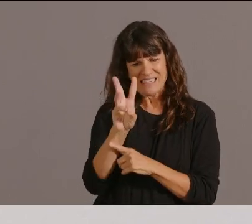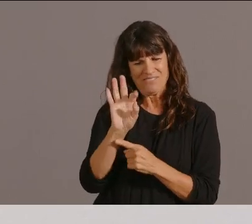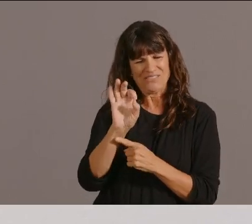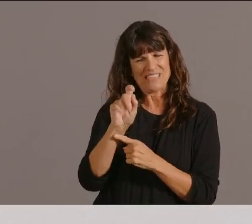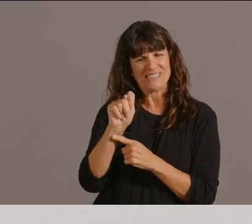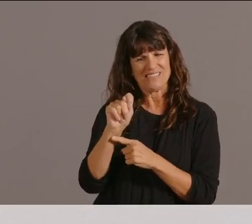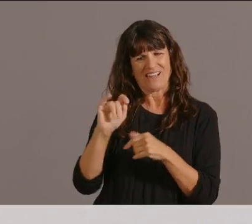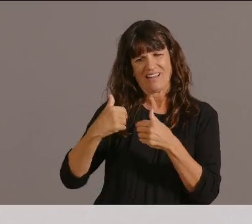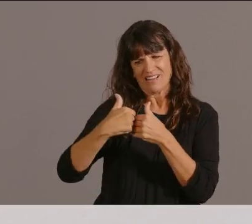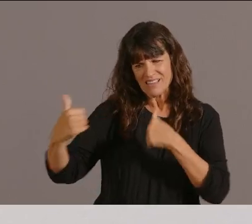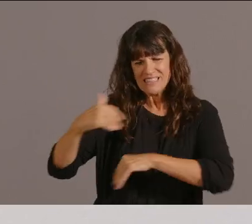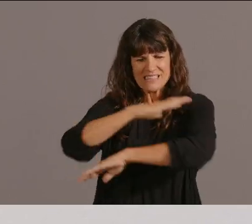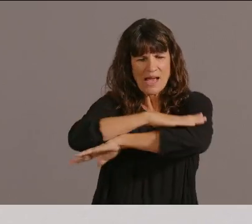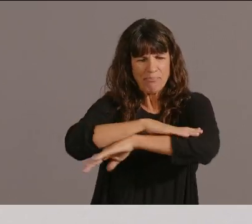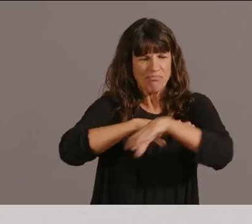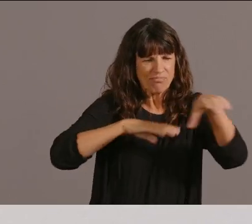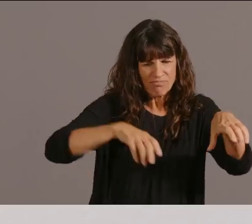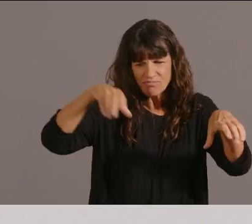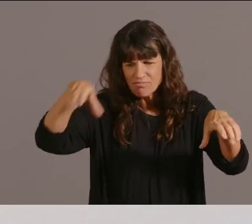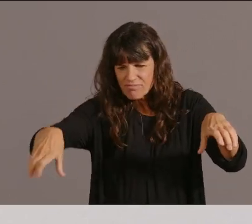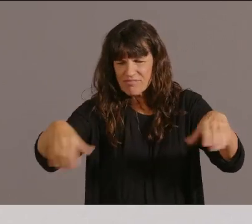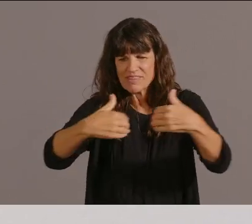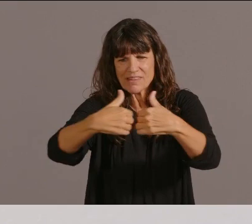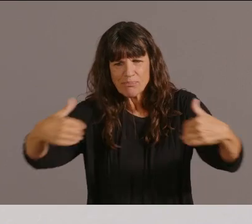And so we still feel pretty